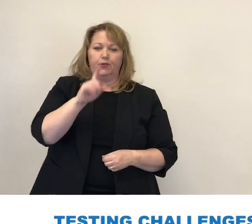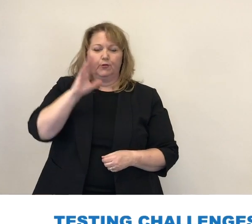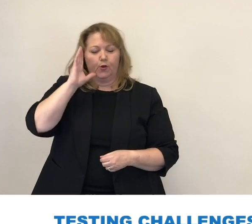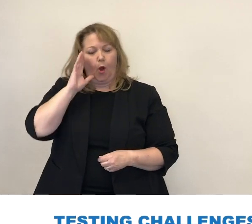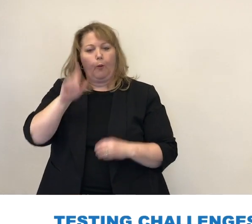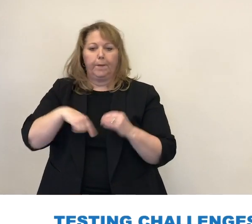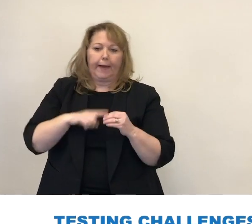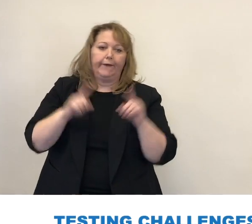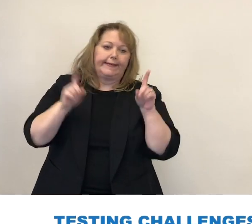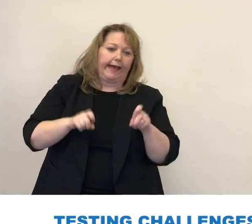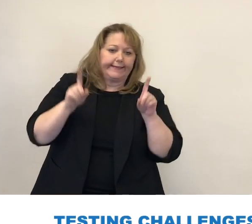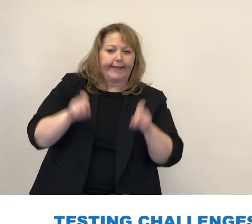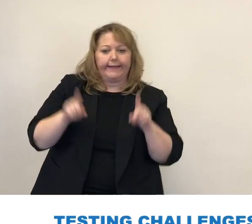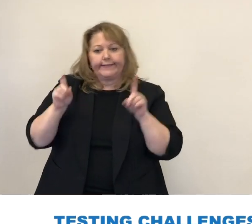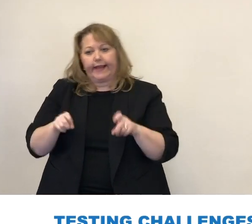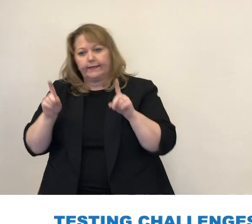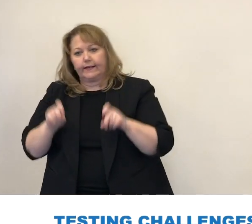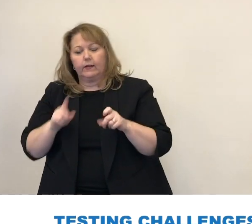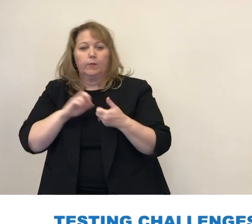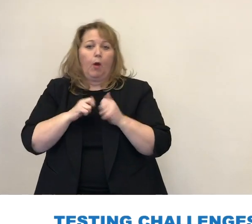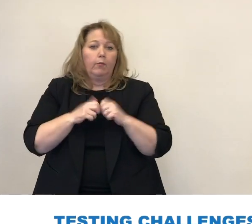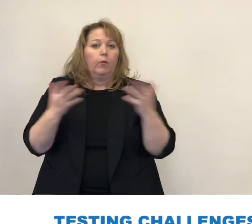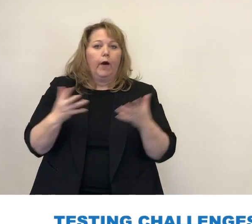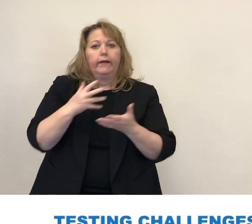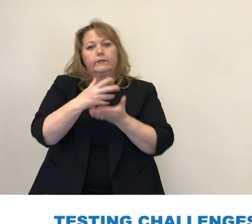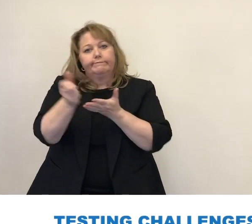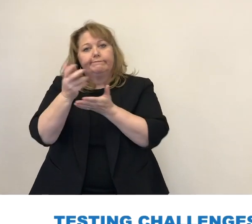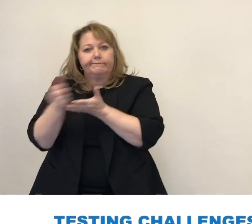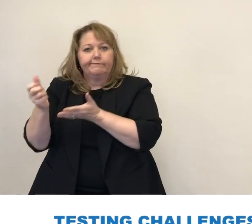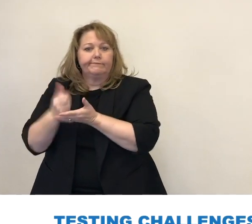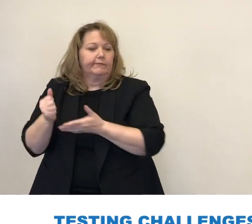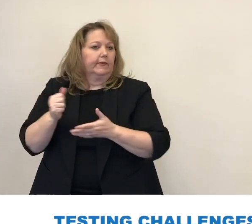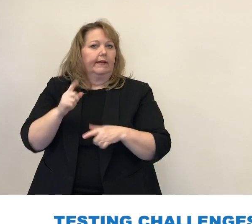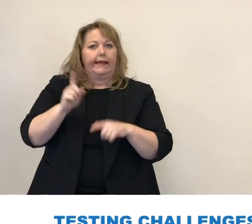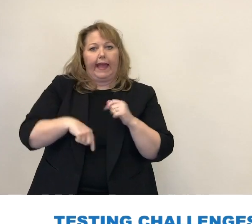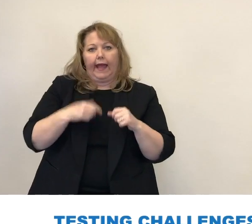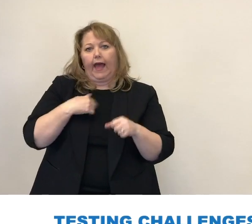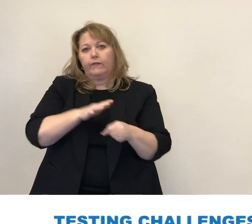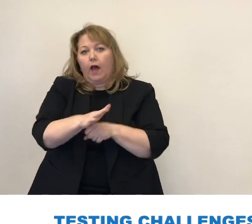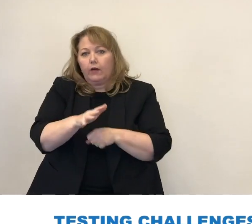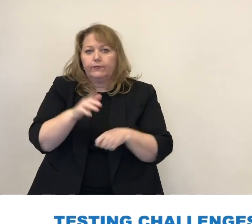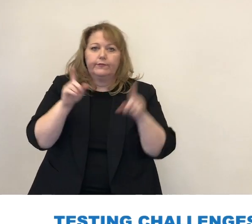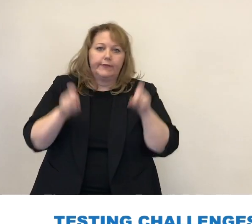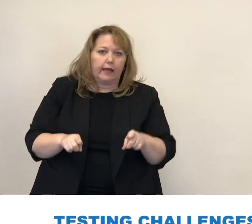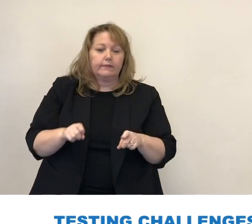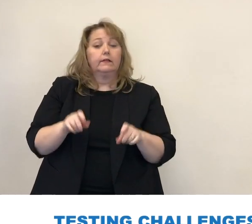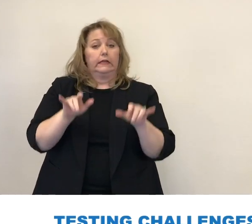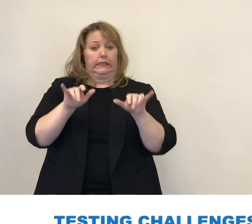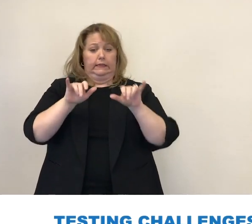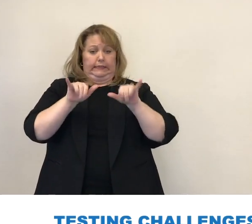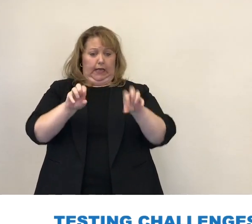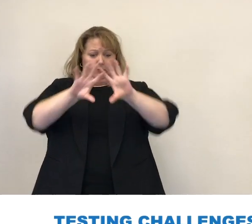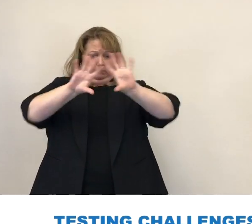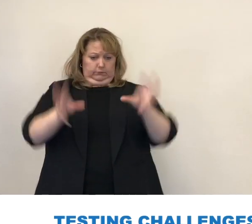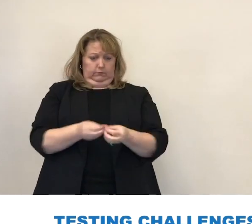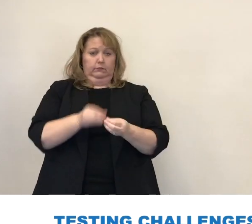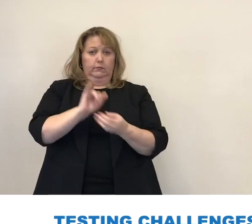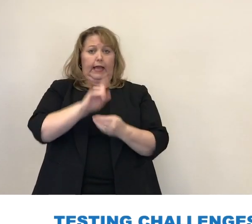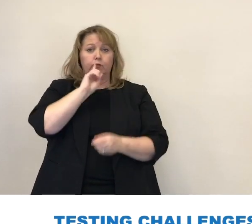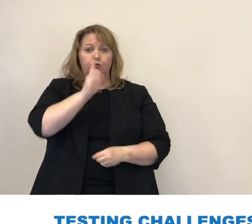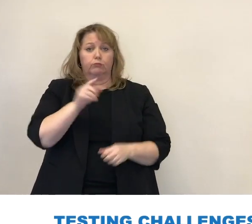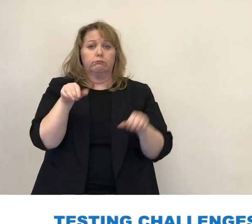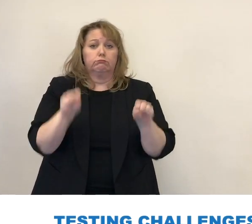testing that they hear is that there have been challenges to getting tests or test components. And yes, it's true, when the CDC